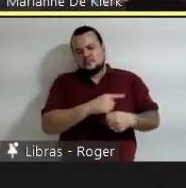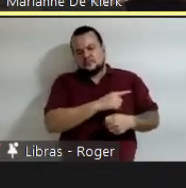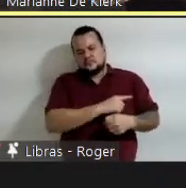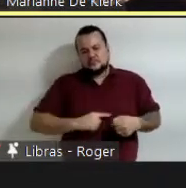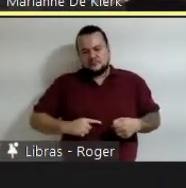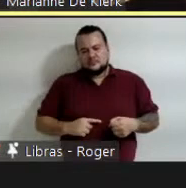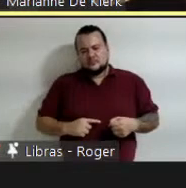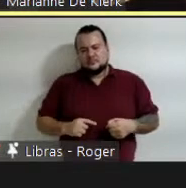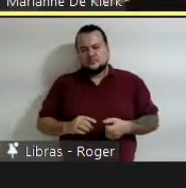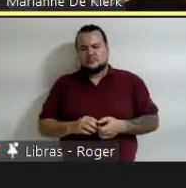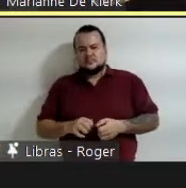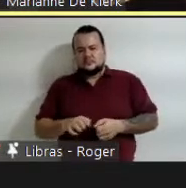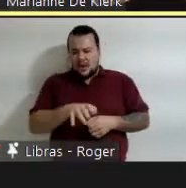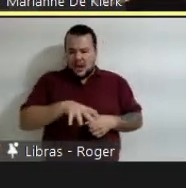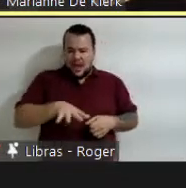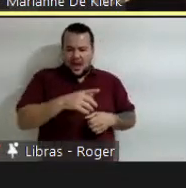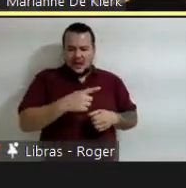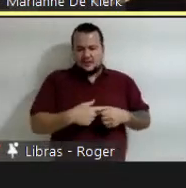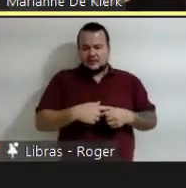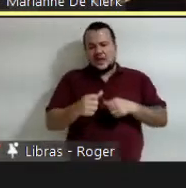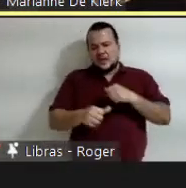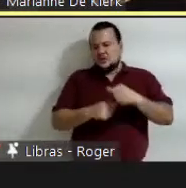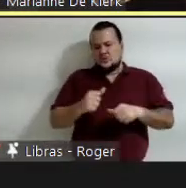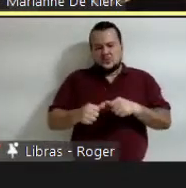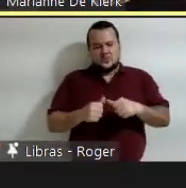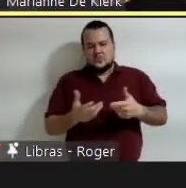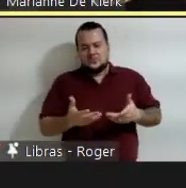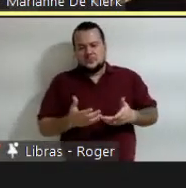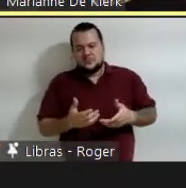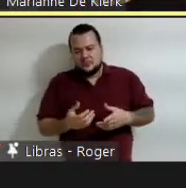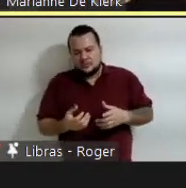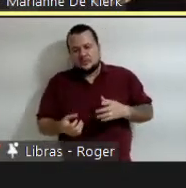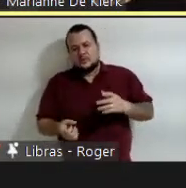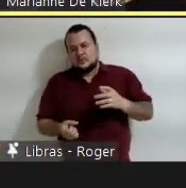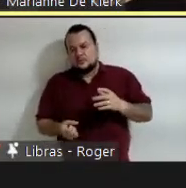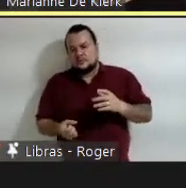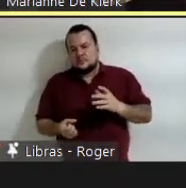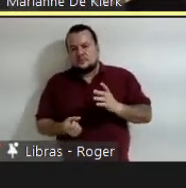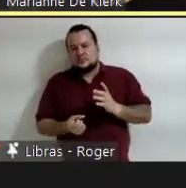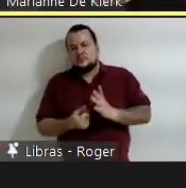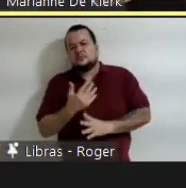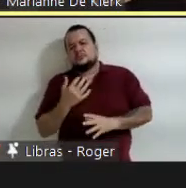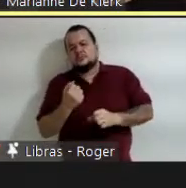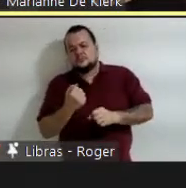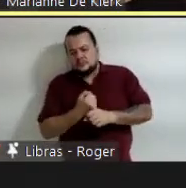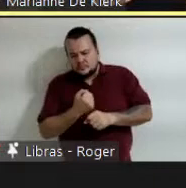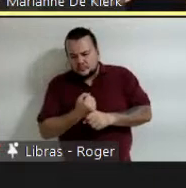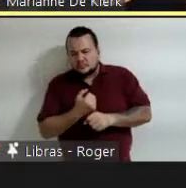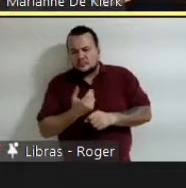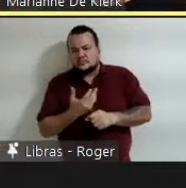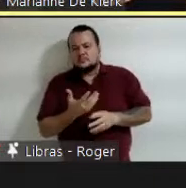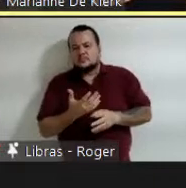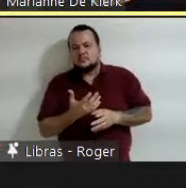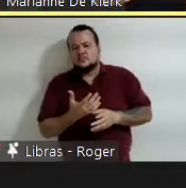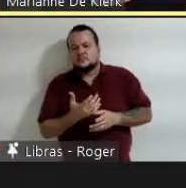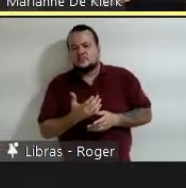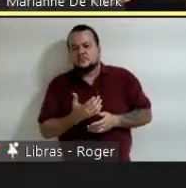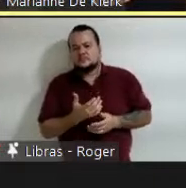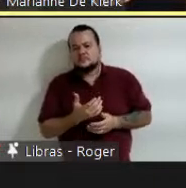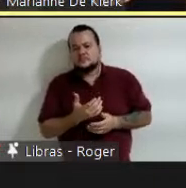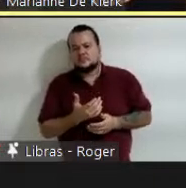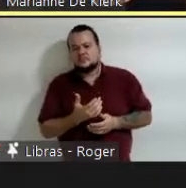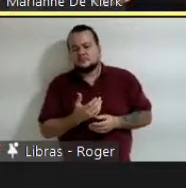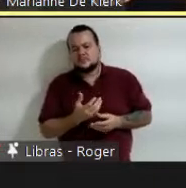Regeneration is very slow to happen, but it started happening through this arcade systems where the private sector moved in and renovated a lot of